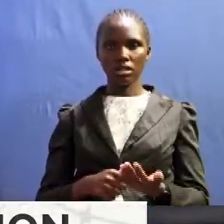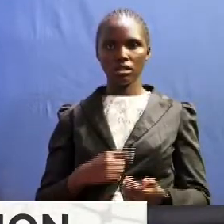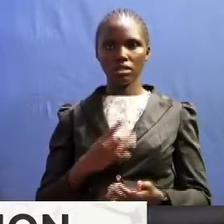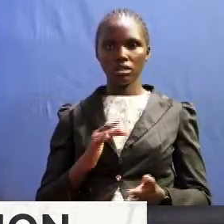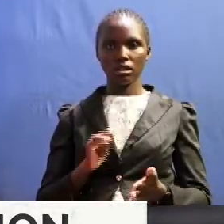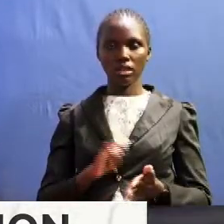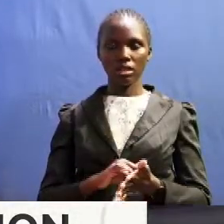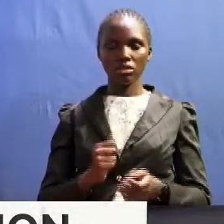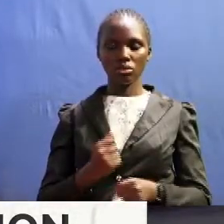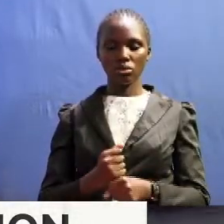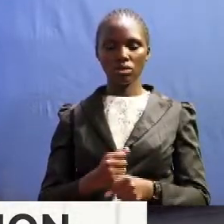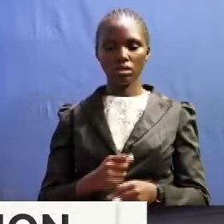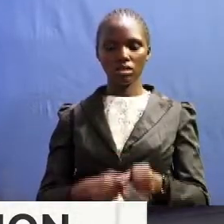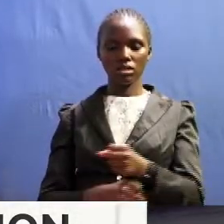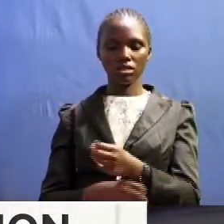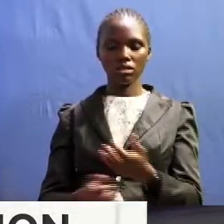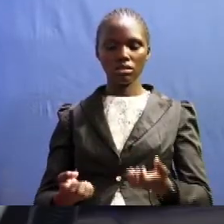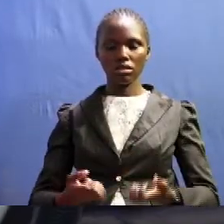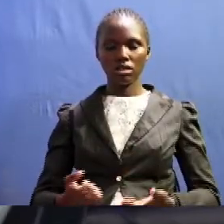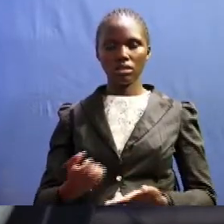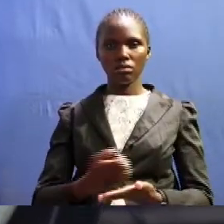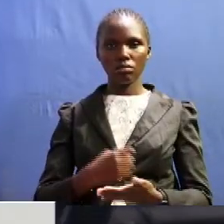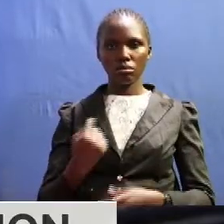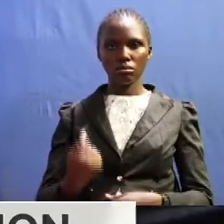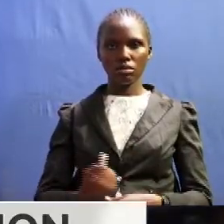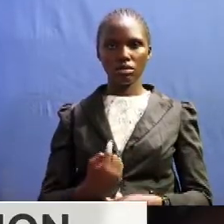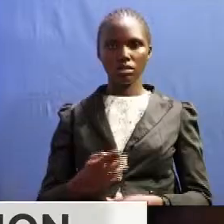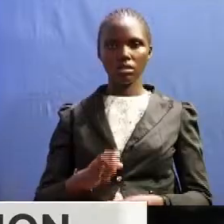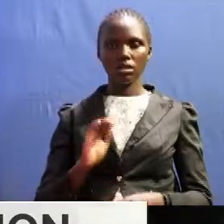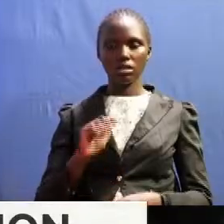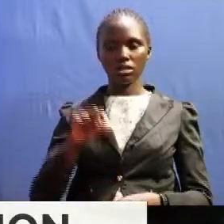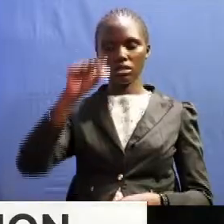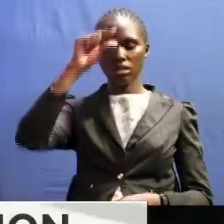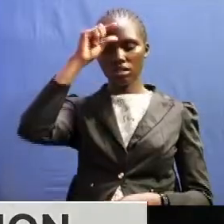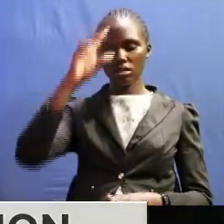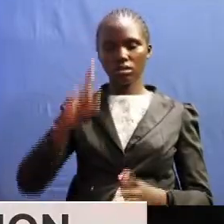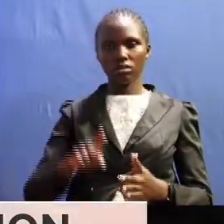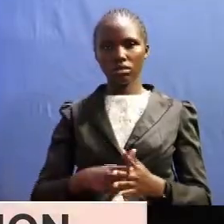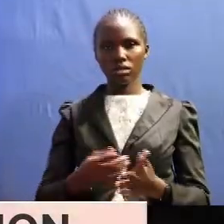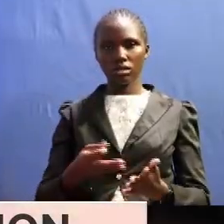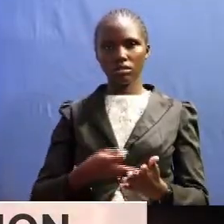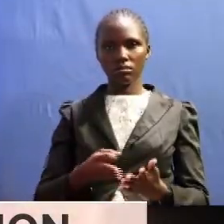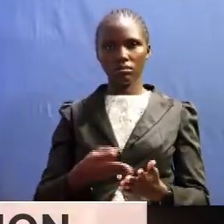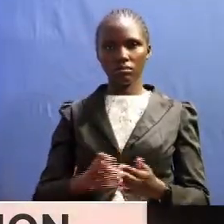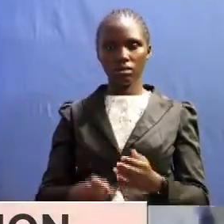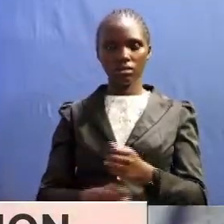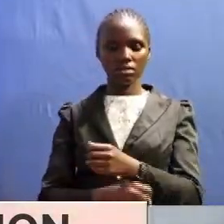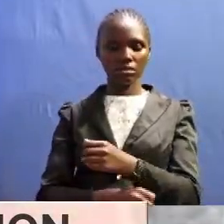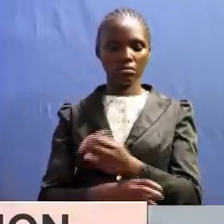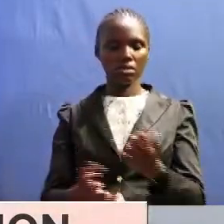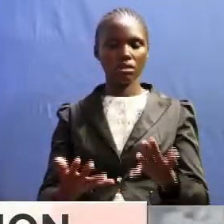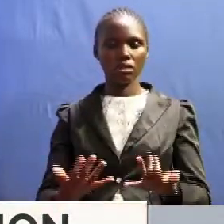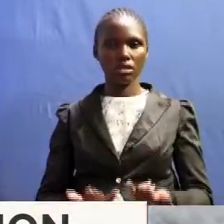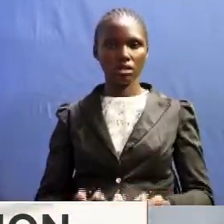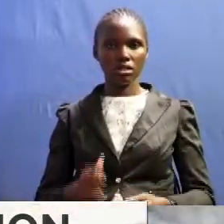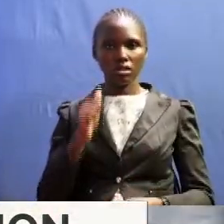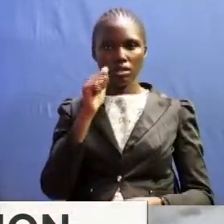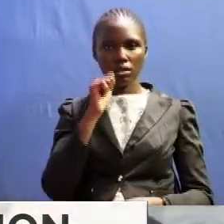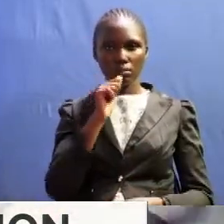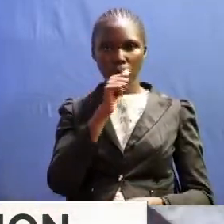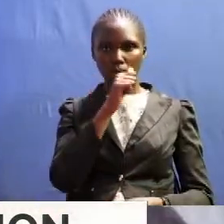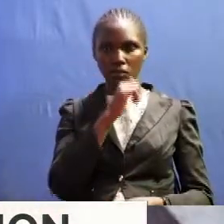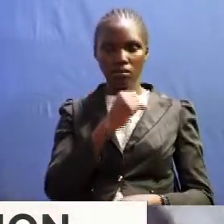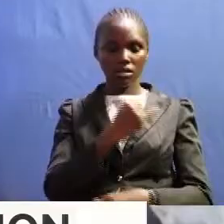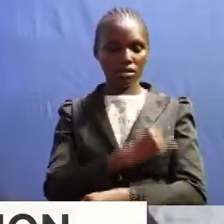demands, hoping for self-employment while appealing to the government for the startup capital and to invest in private